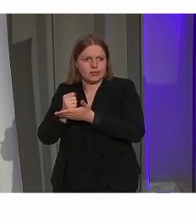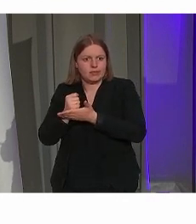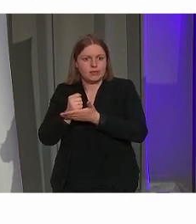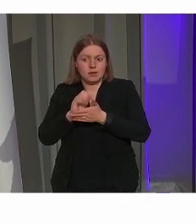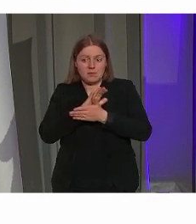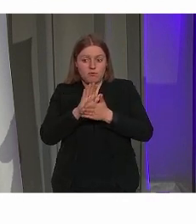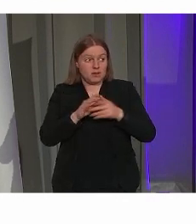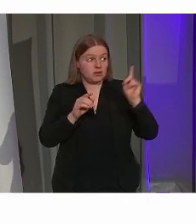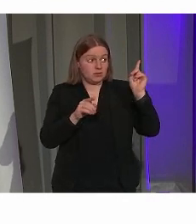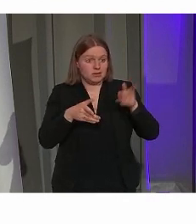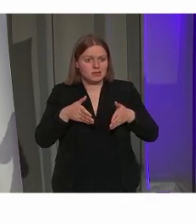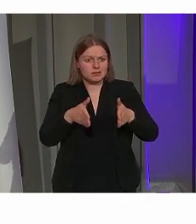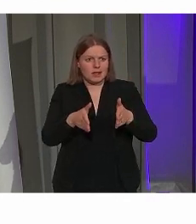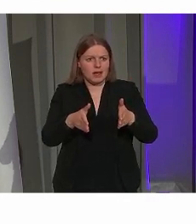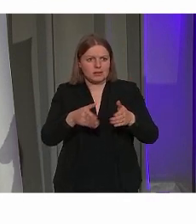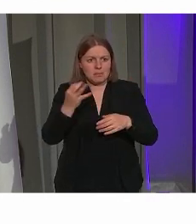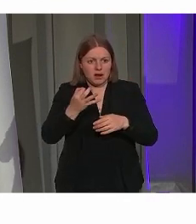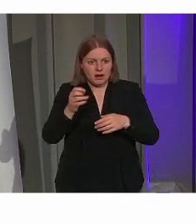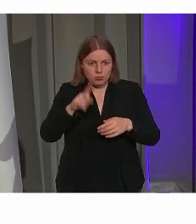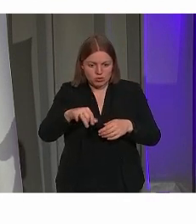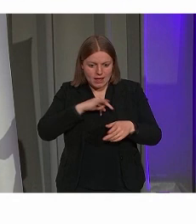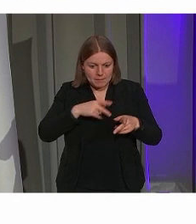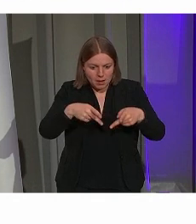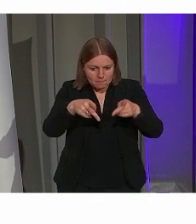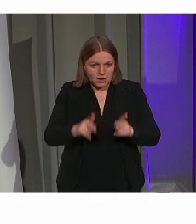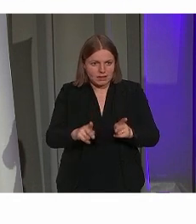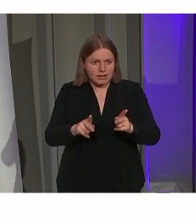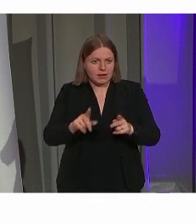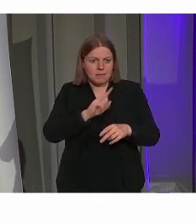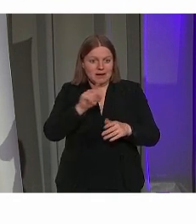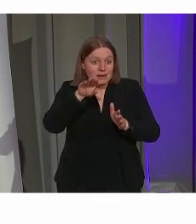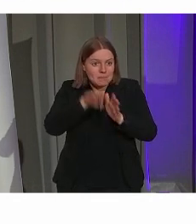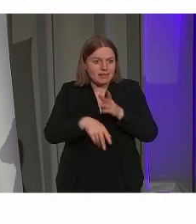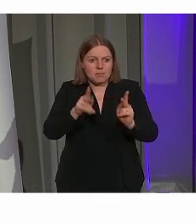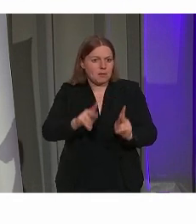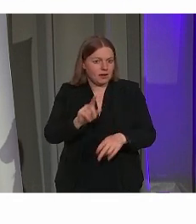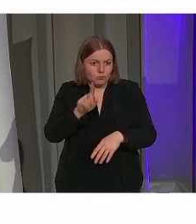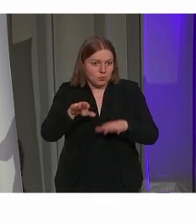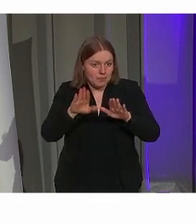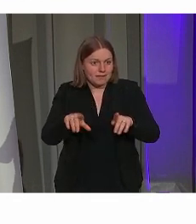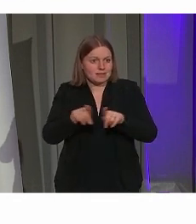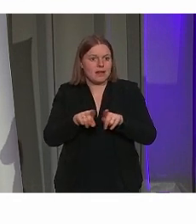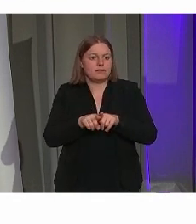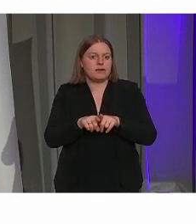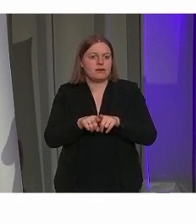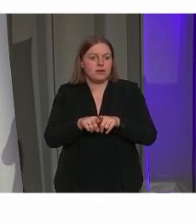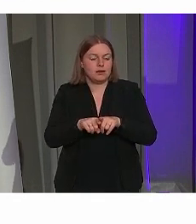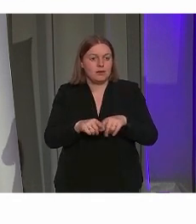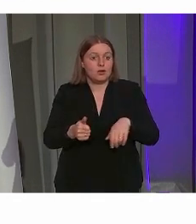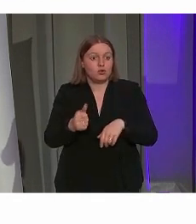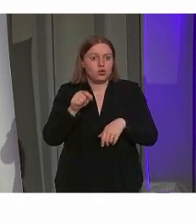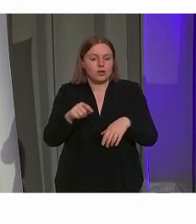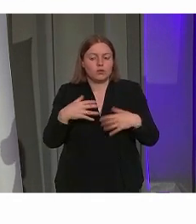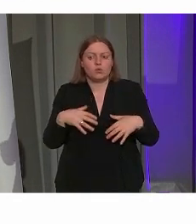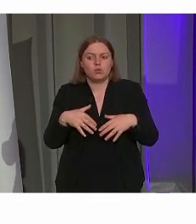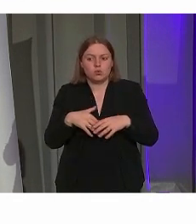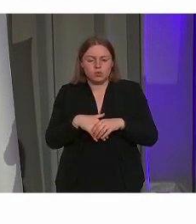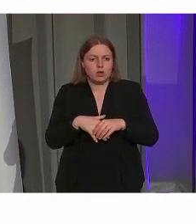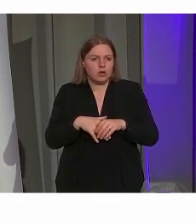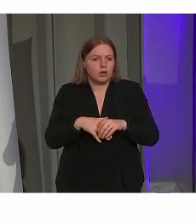different requirements as well. A requirement for this street was to keep the parking spaces.